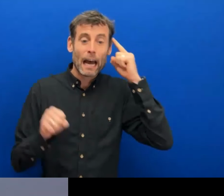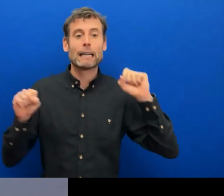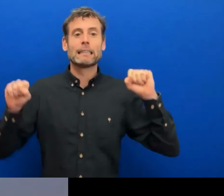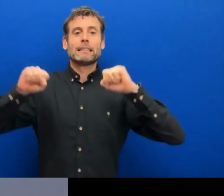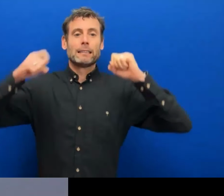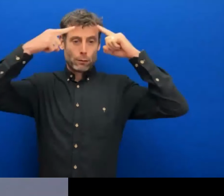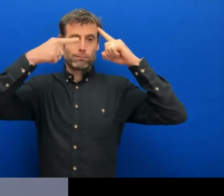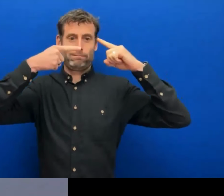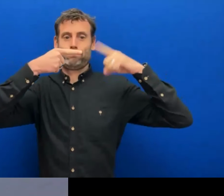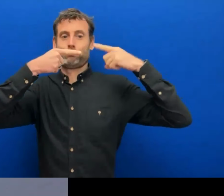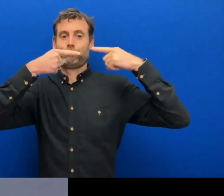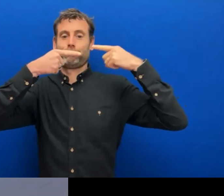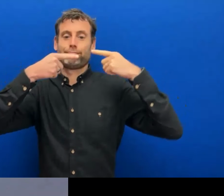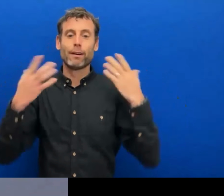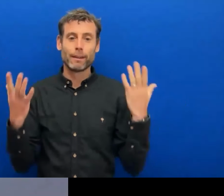working.